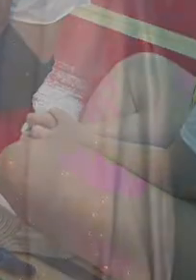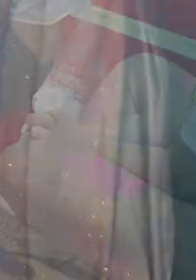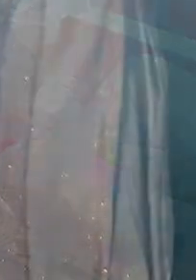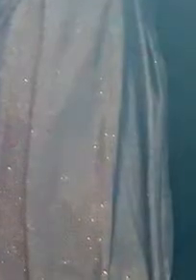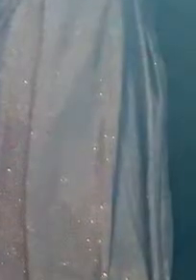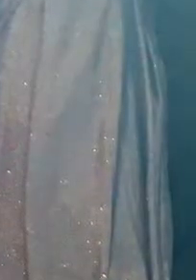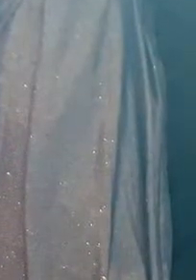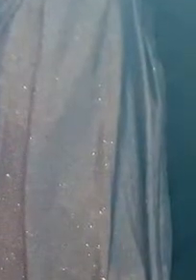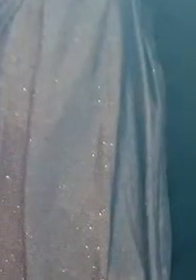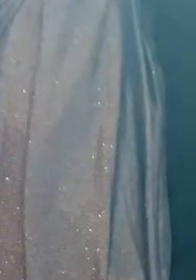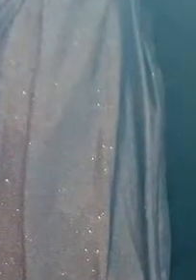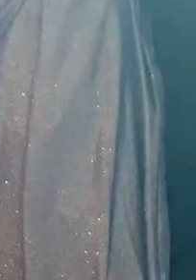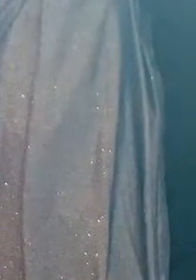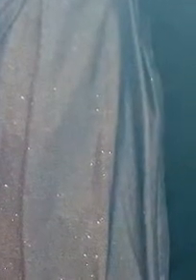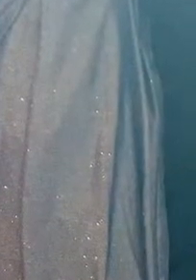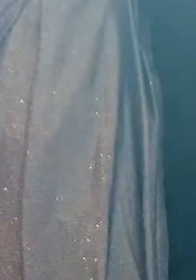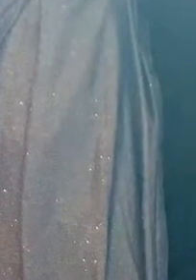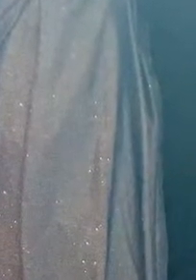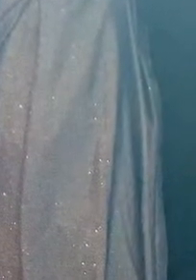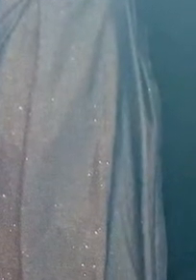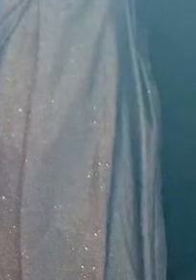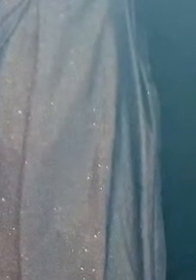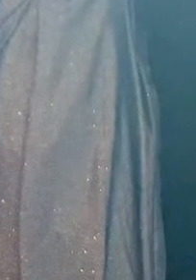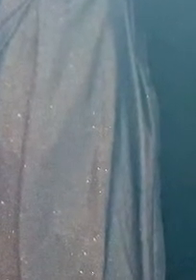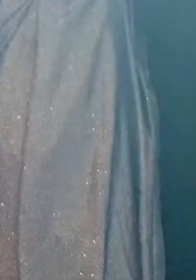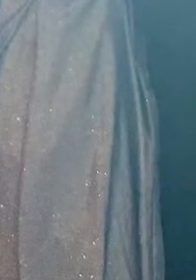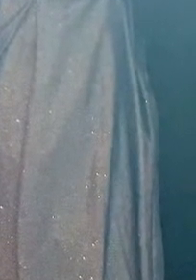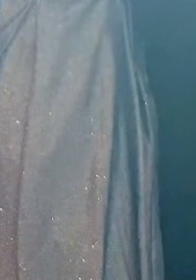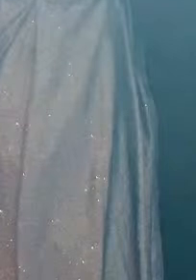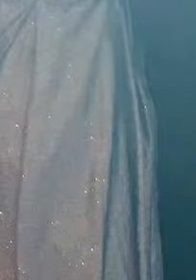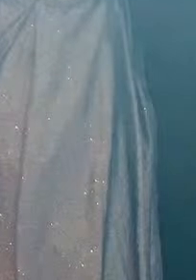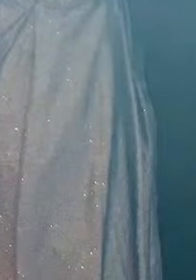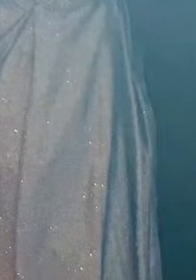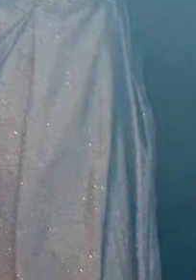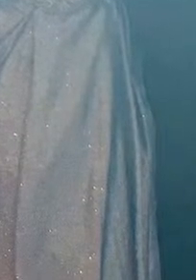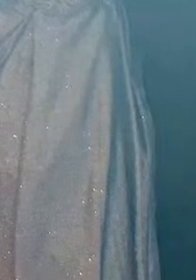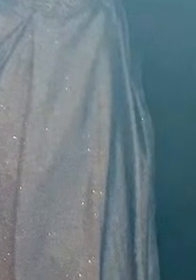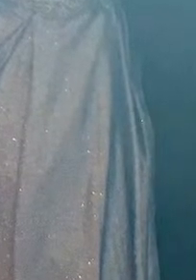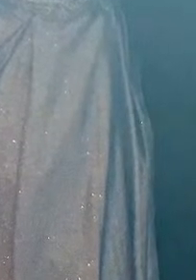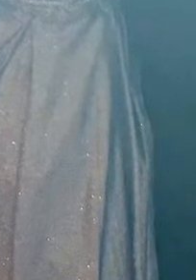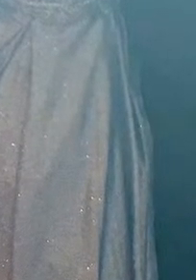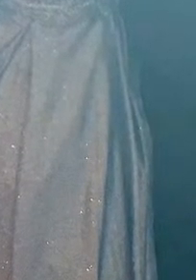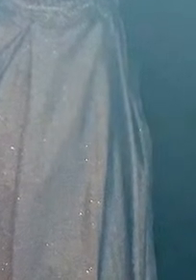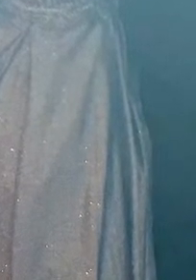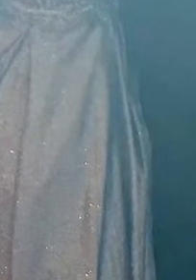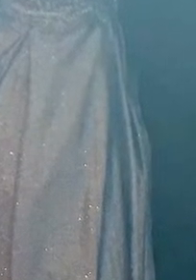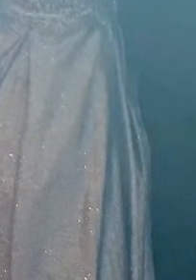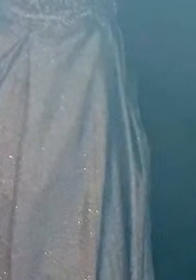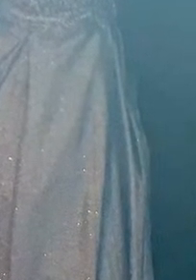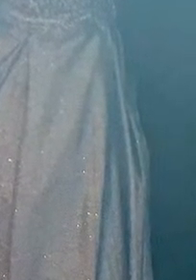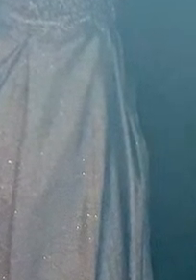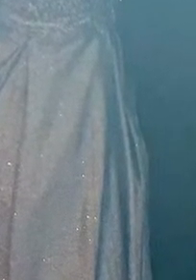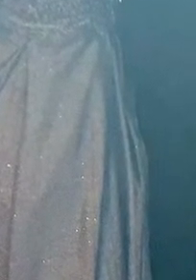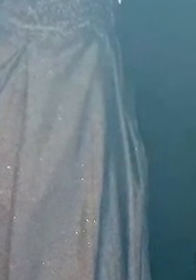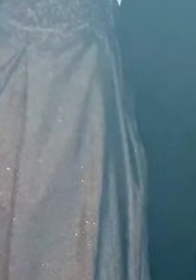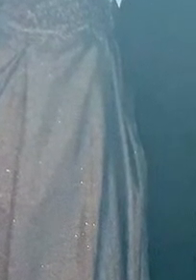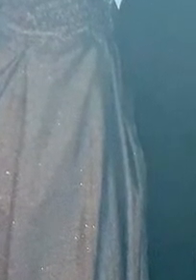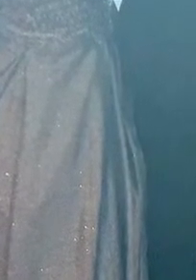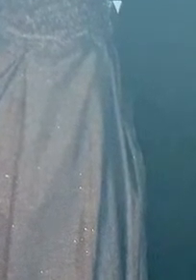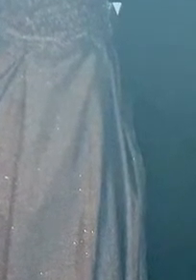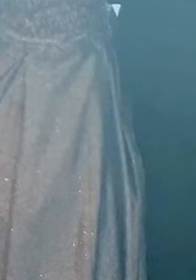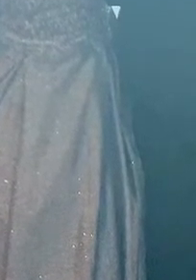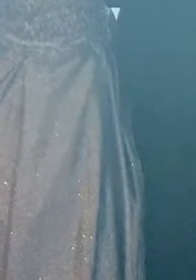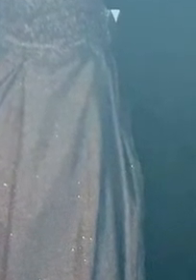nervous. That's when the DJ drop my favorite tune, and the Britney song was on. And the Britney song was